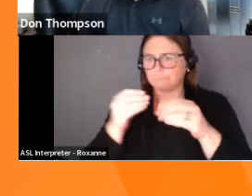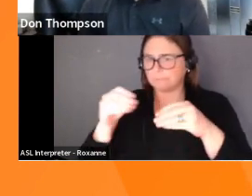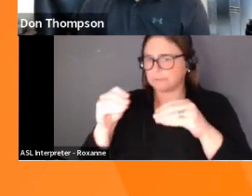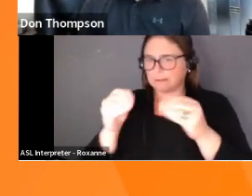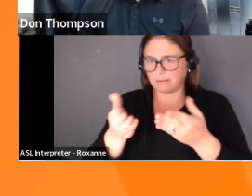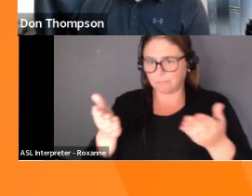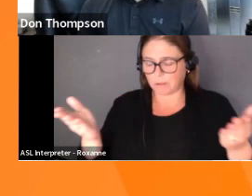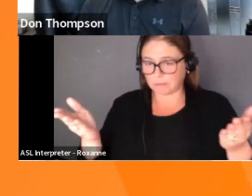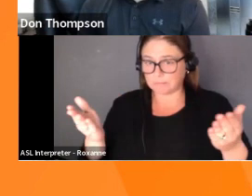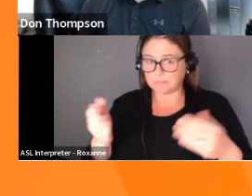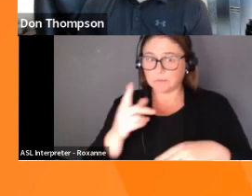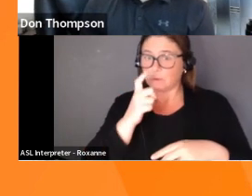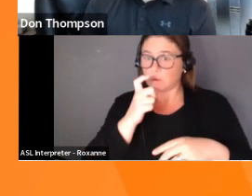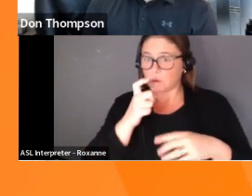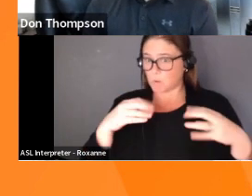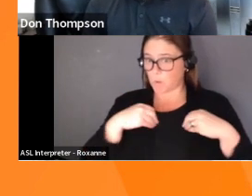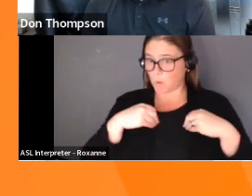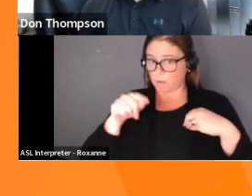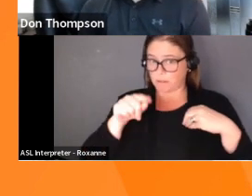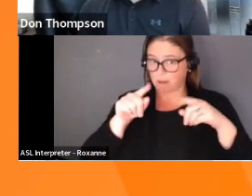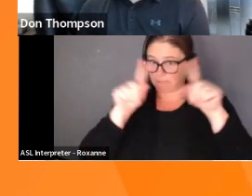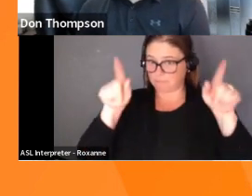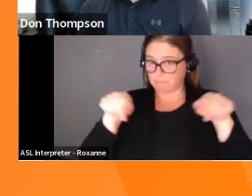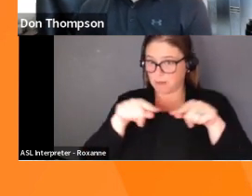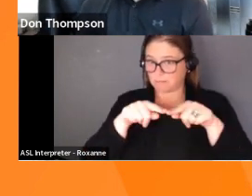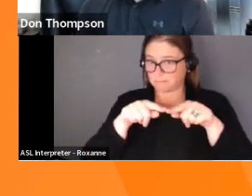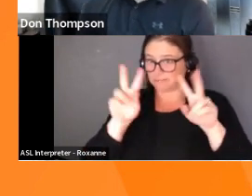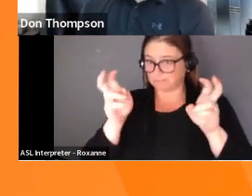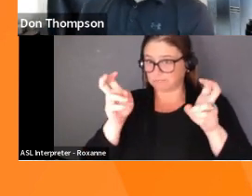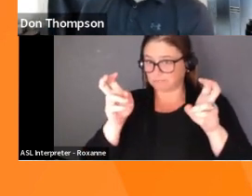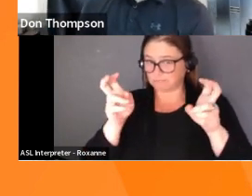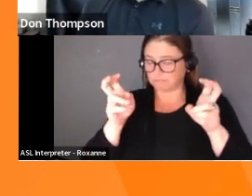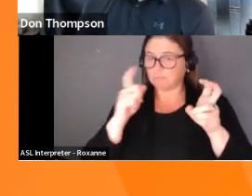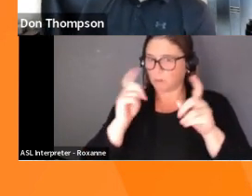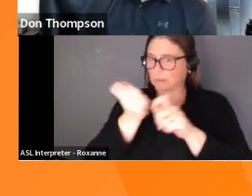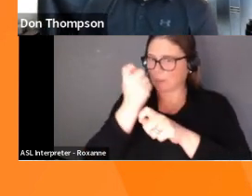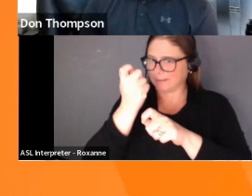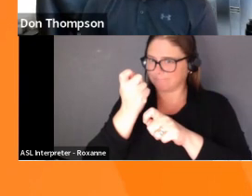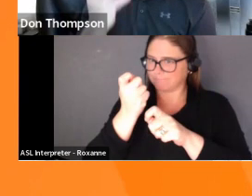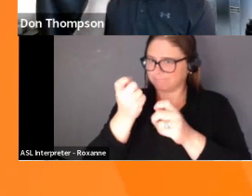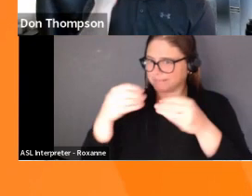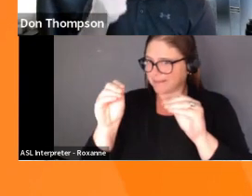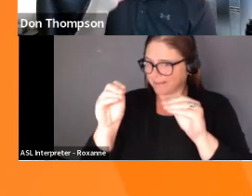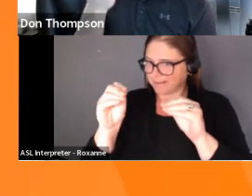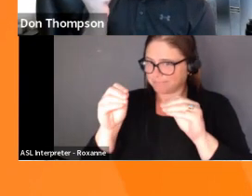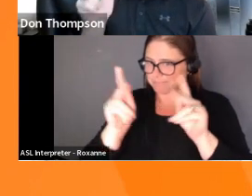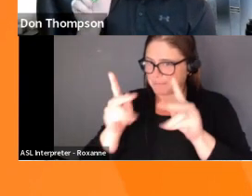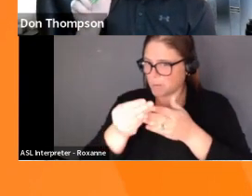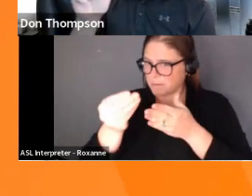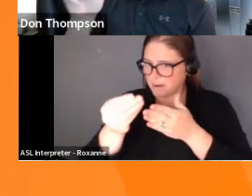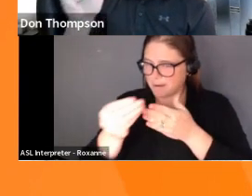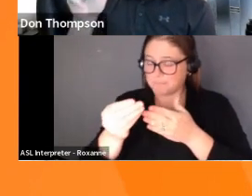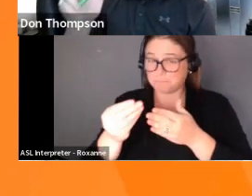whoever owns the buy box is the one who gets the sale. Now, we spoke about the fact that if Mickey,